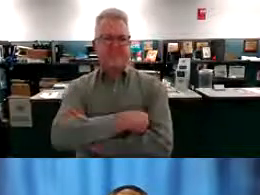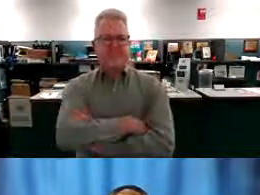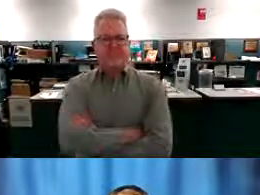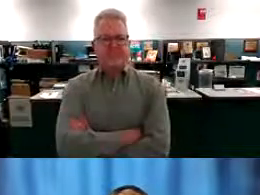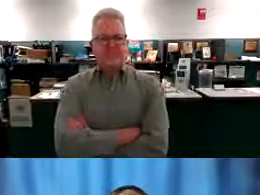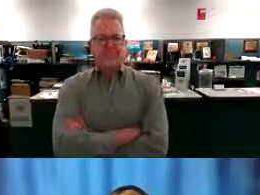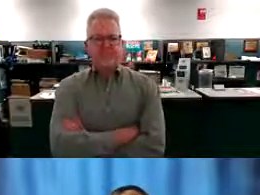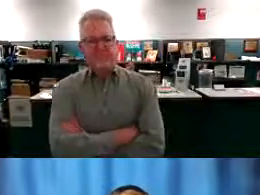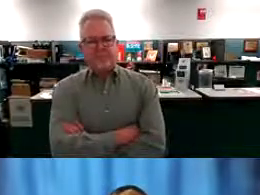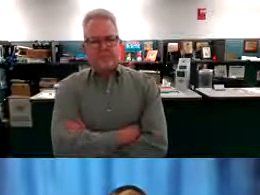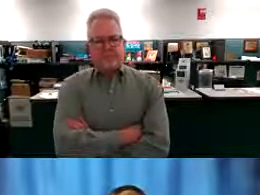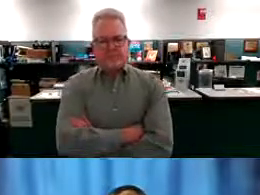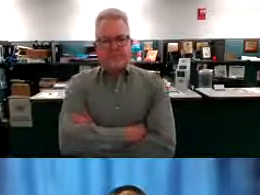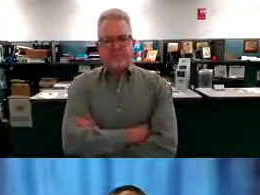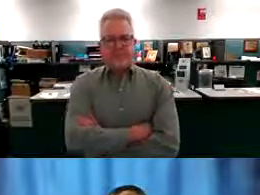So I'll just let you read this.